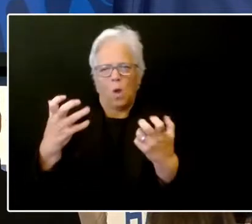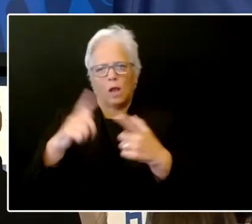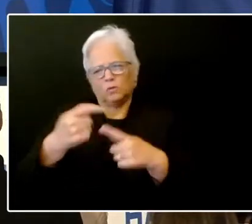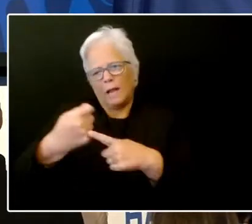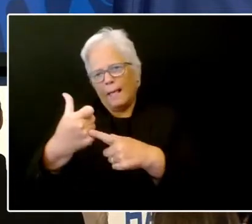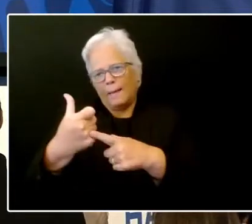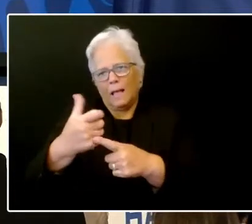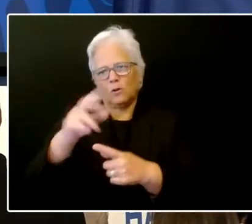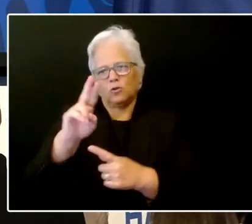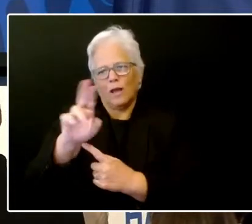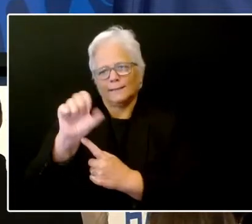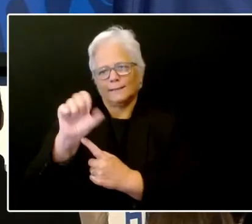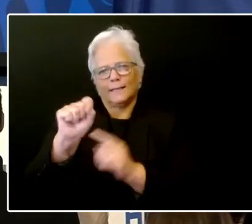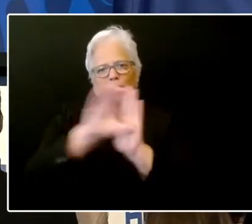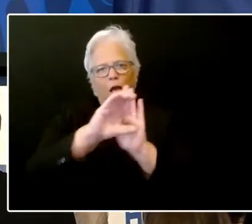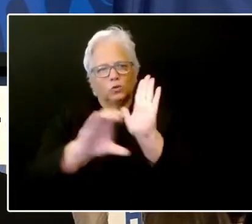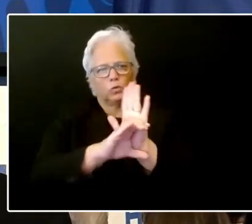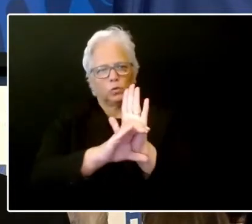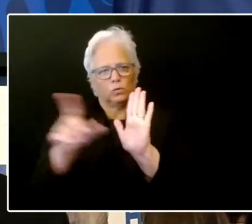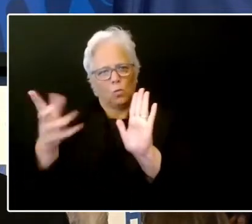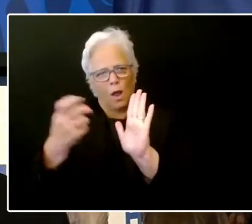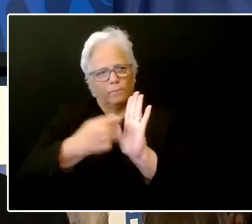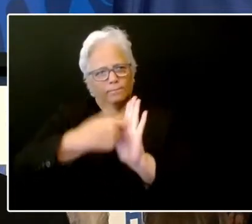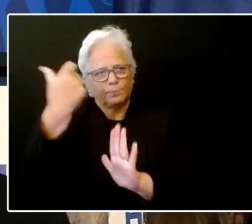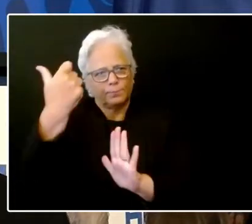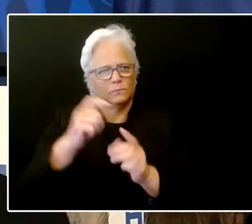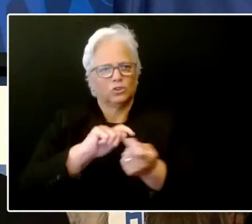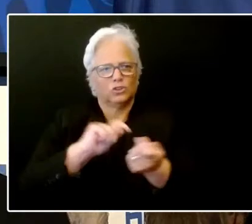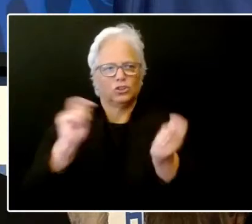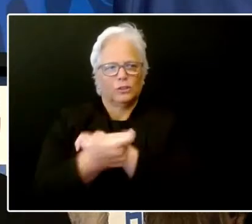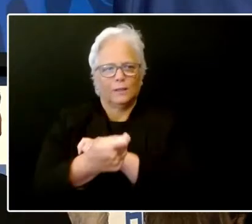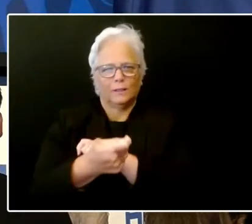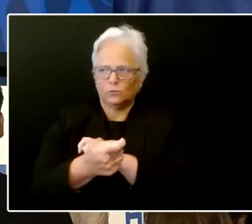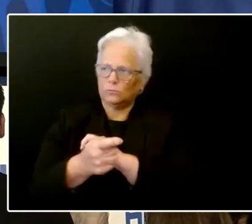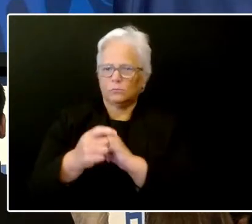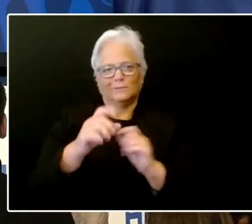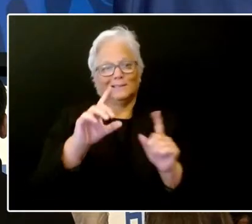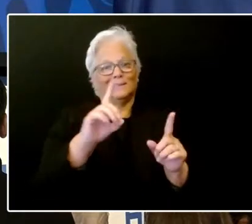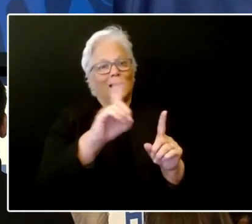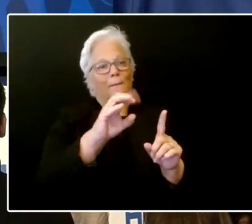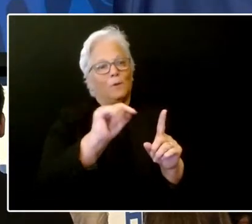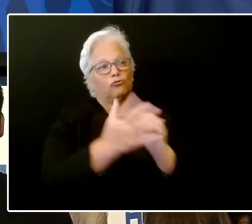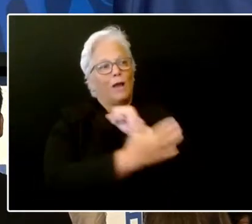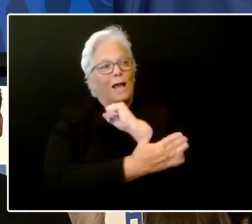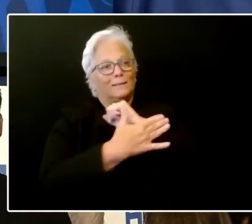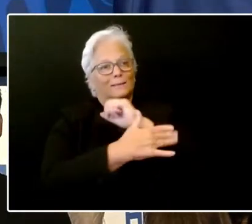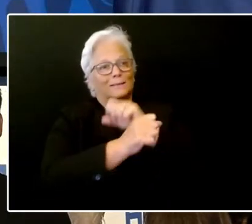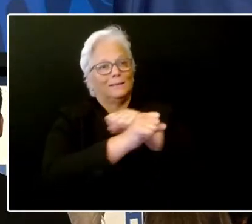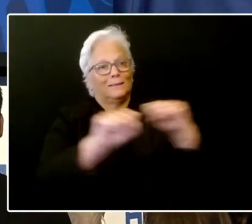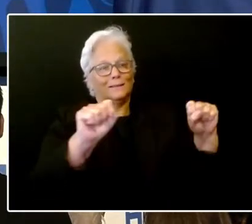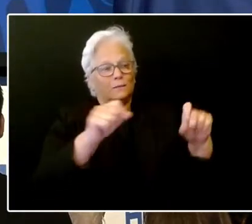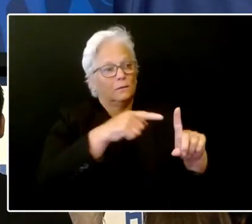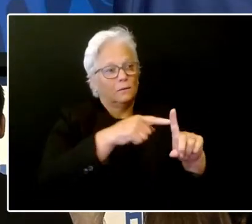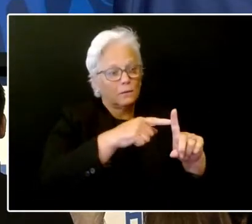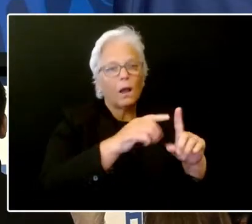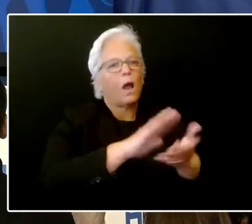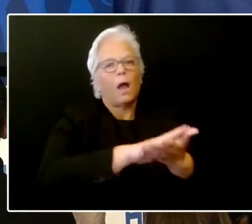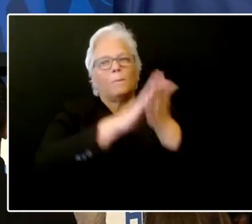more, Trump's advisors have created a 900-page blueprint they're calling